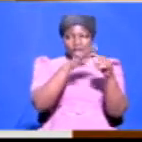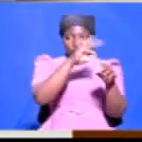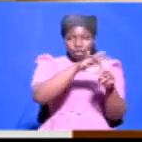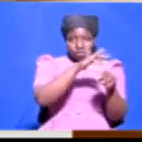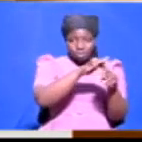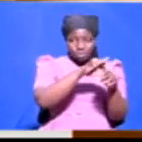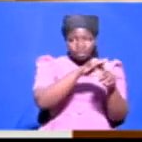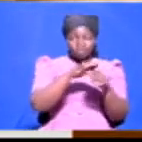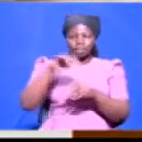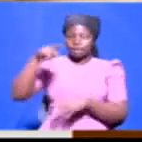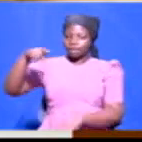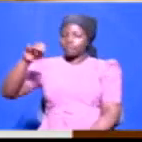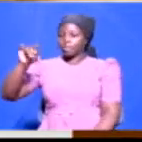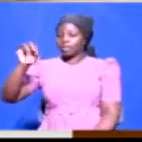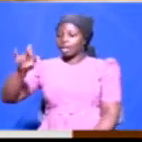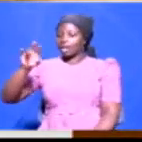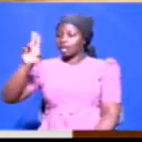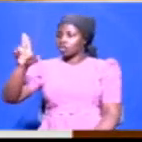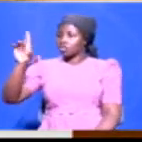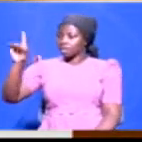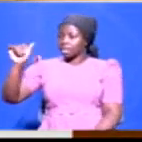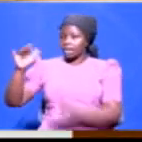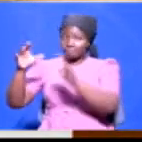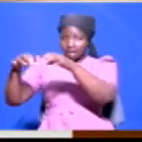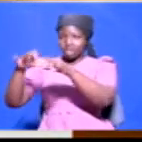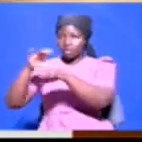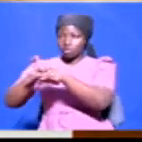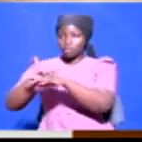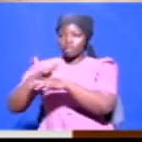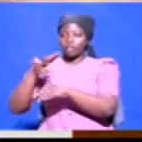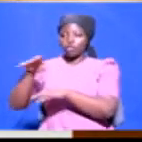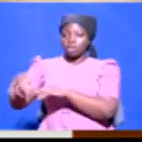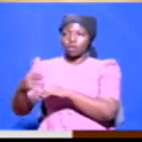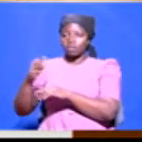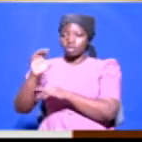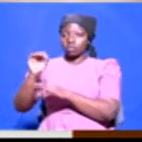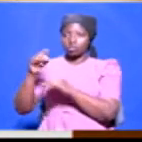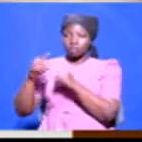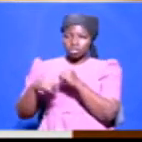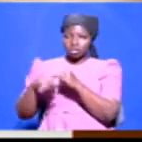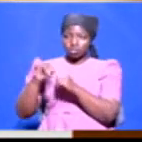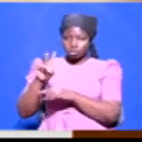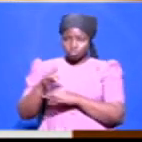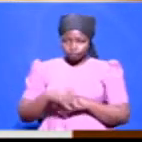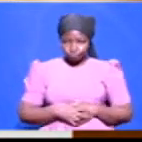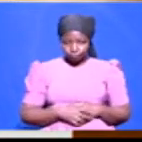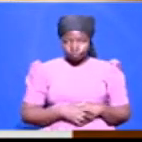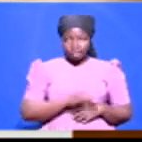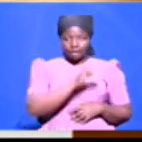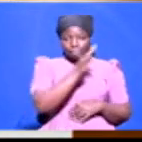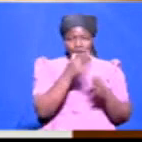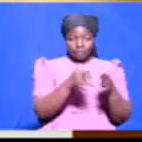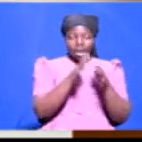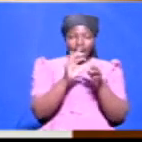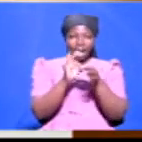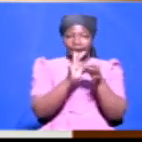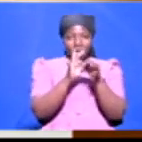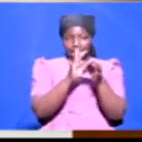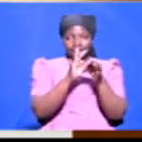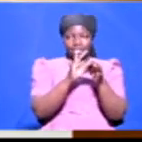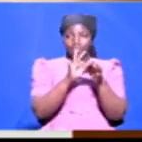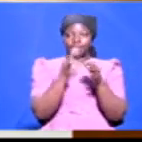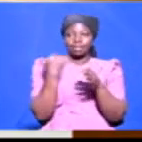UDA's Peter Thumbi, who garnered 4,062 votes. Thirdway Alliance candidate Moses Gishau came a distant third with